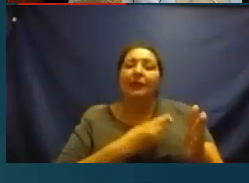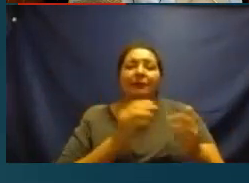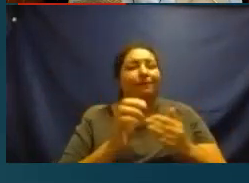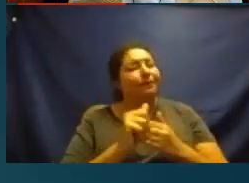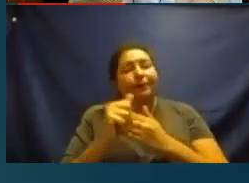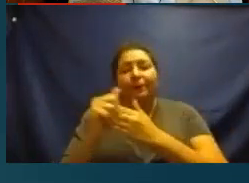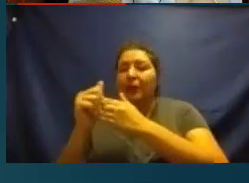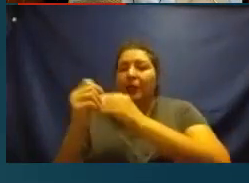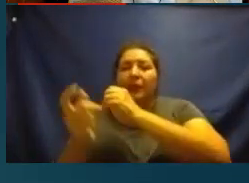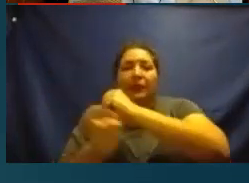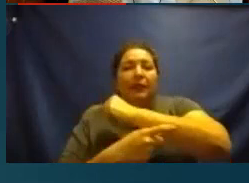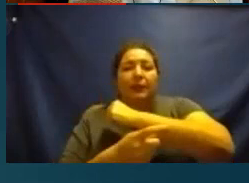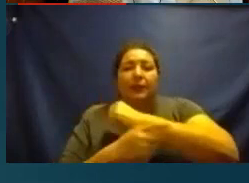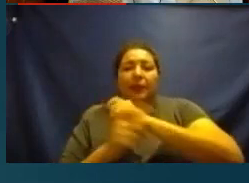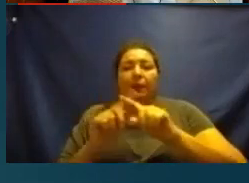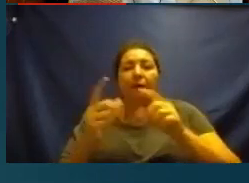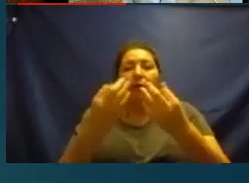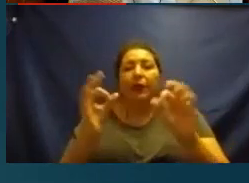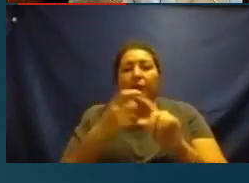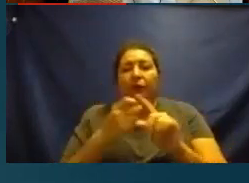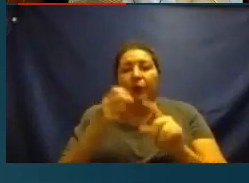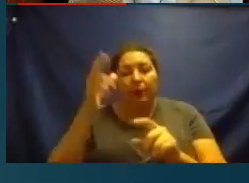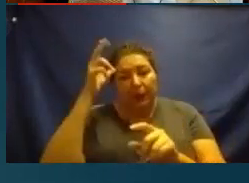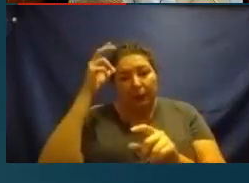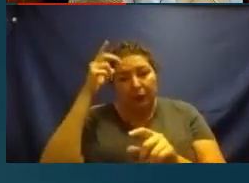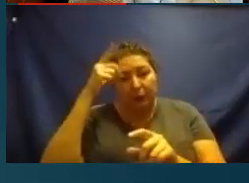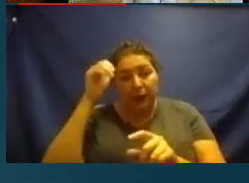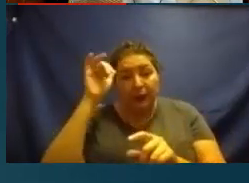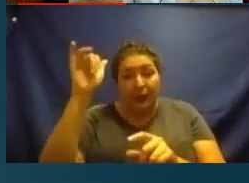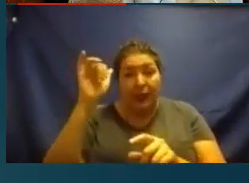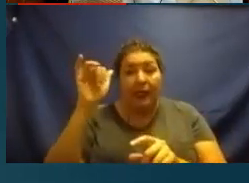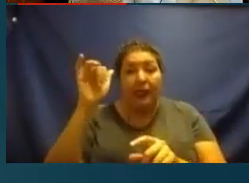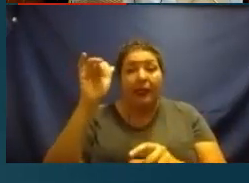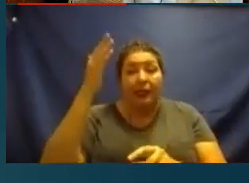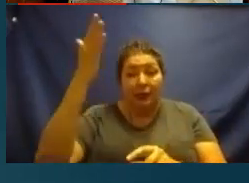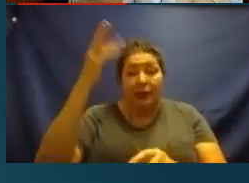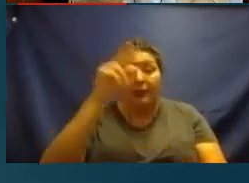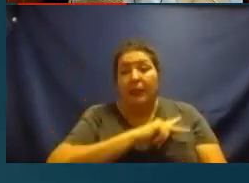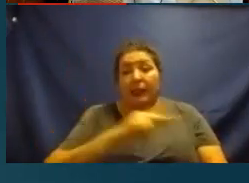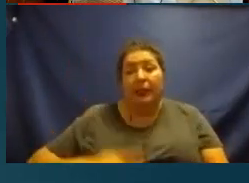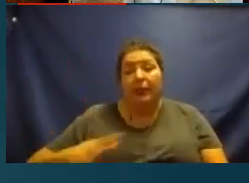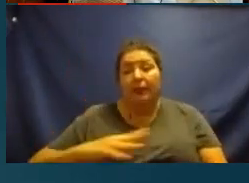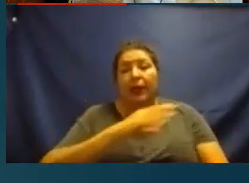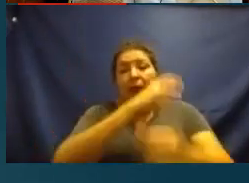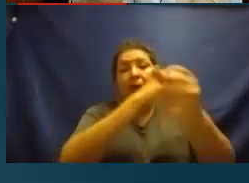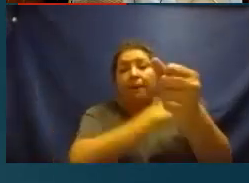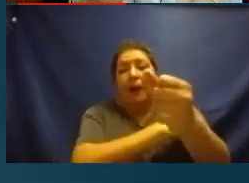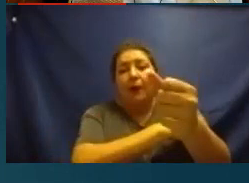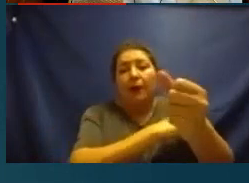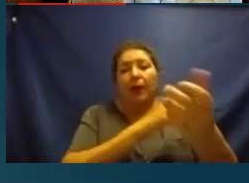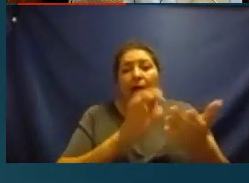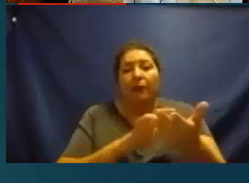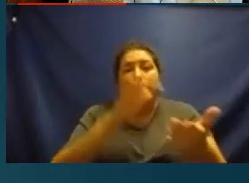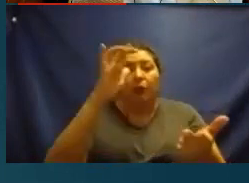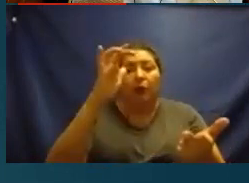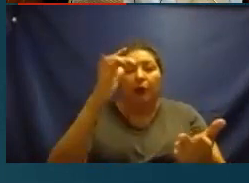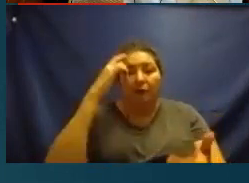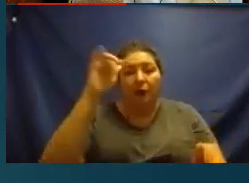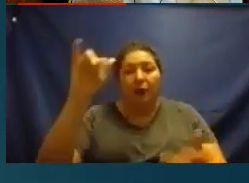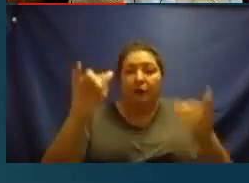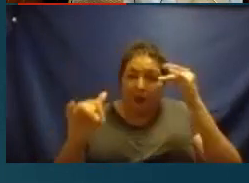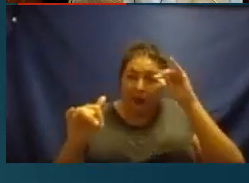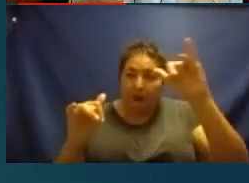into temptation, but deliver us from evil. For thine is the kingdom, and the power, and the glory, forever and